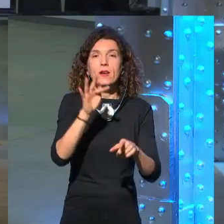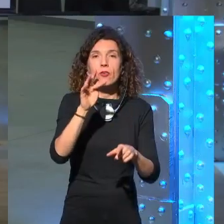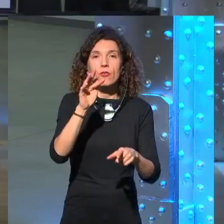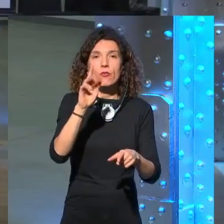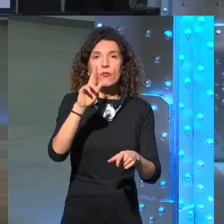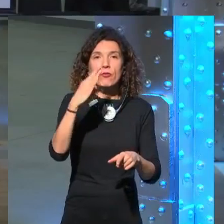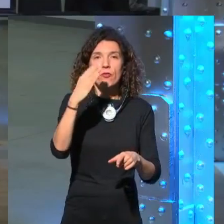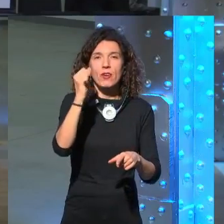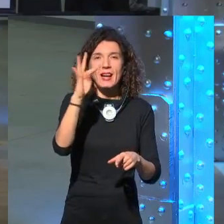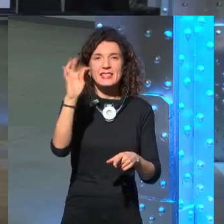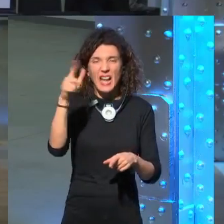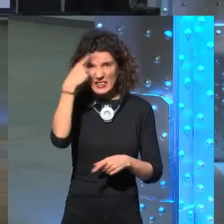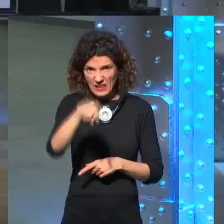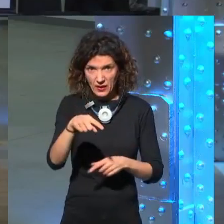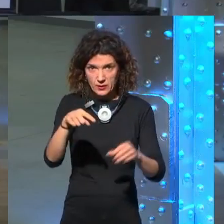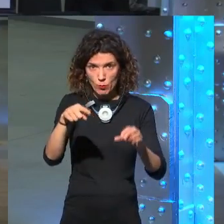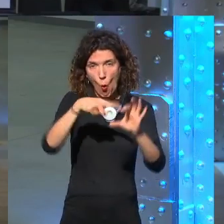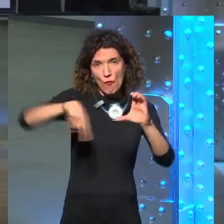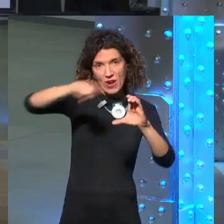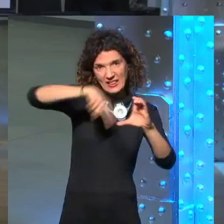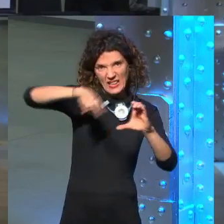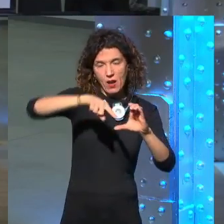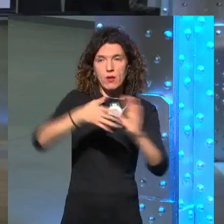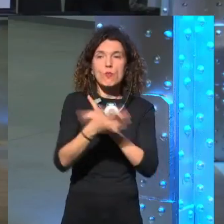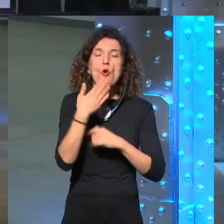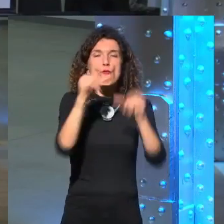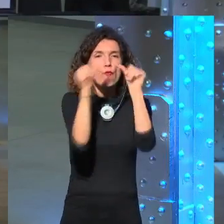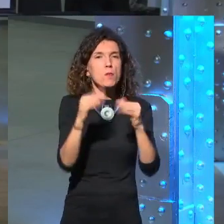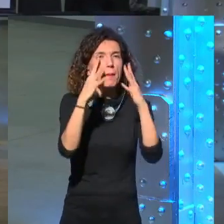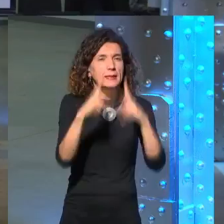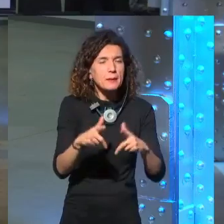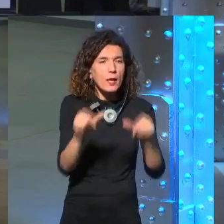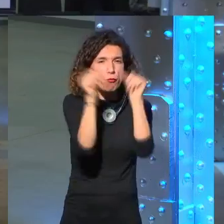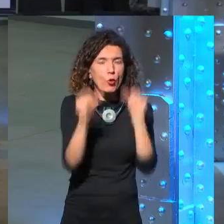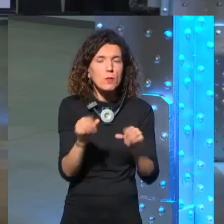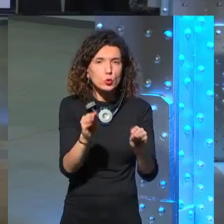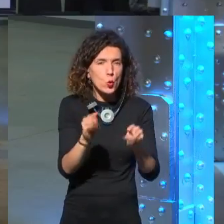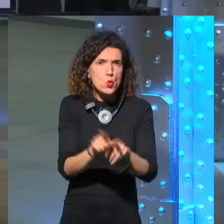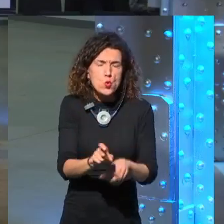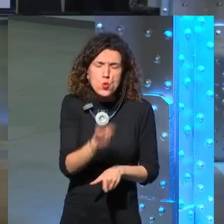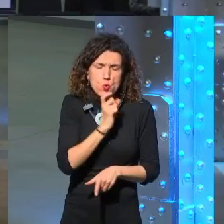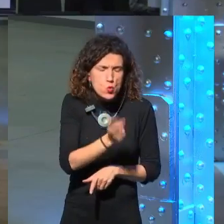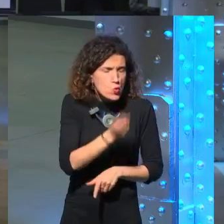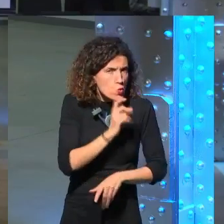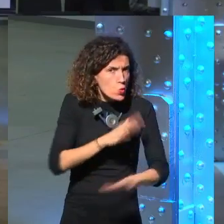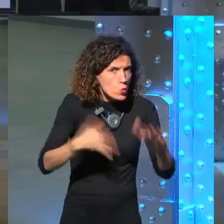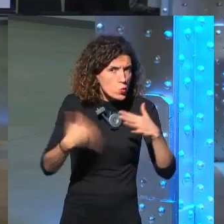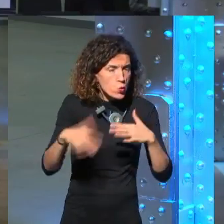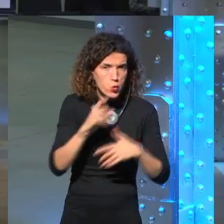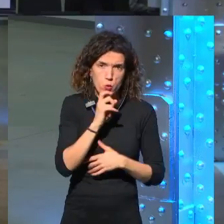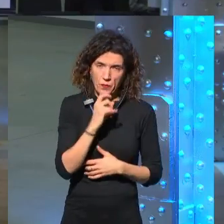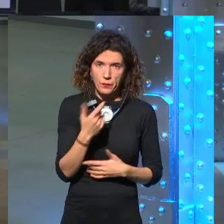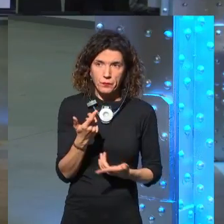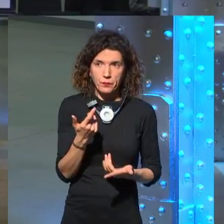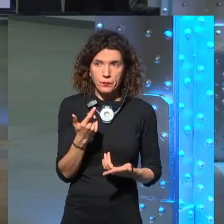of. A fractal is a mathematical shape which has infinite complexity. As you zoom in, it does not